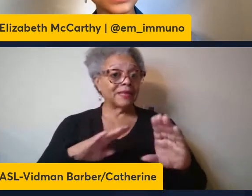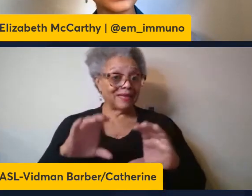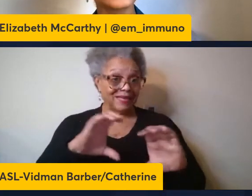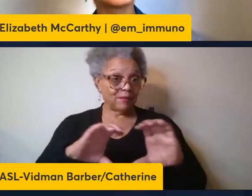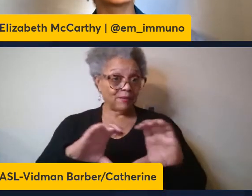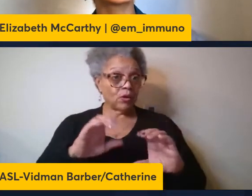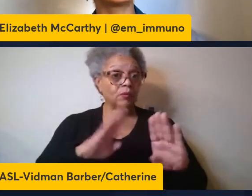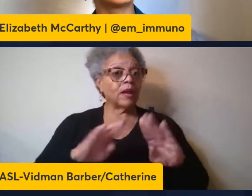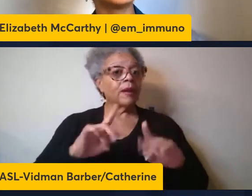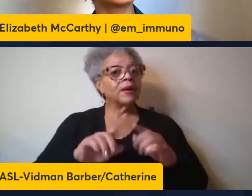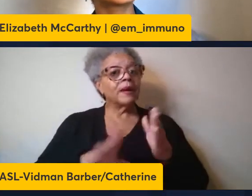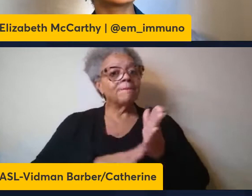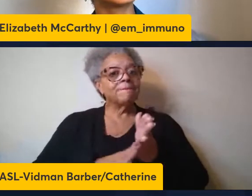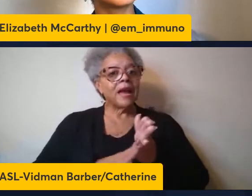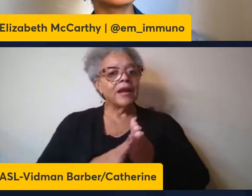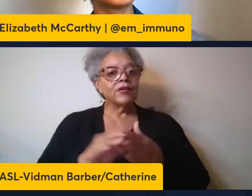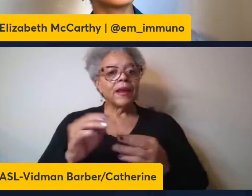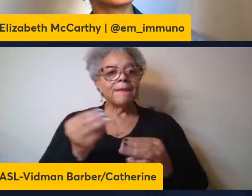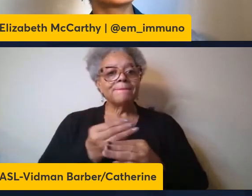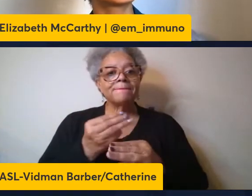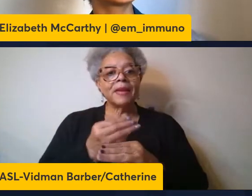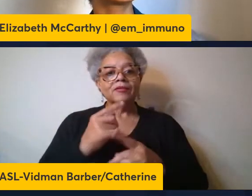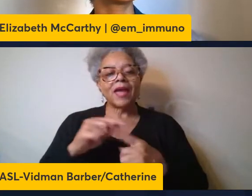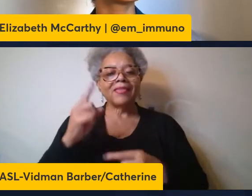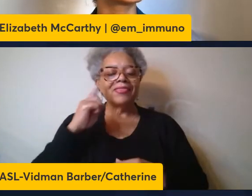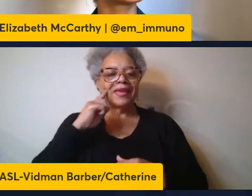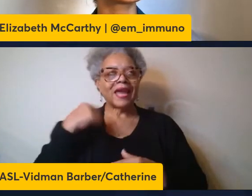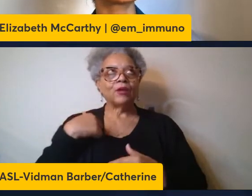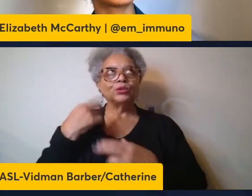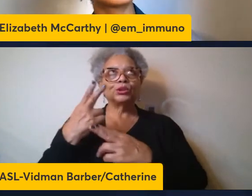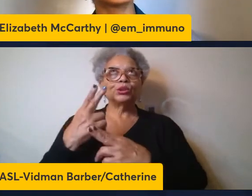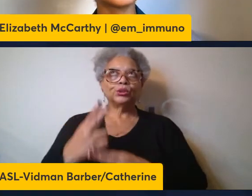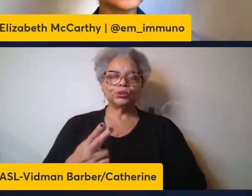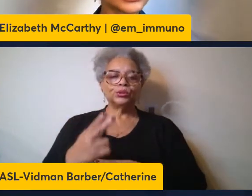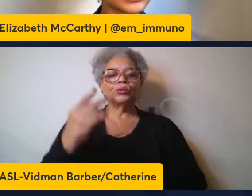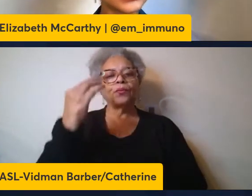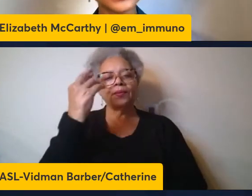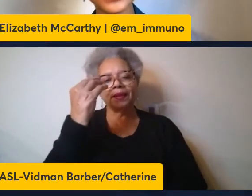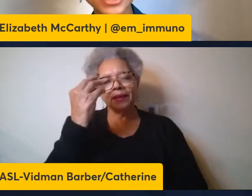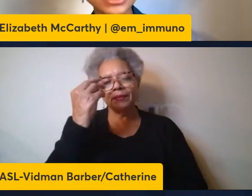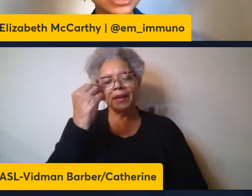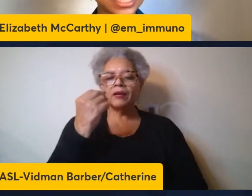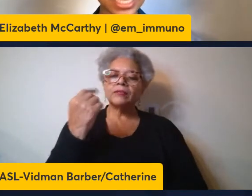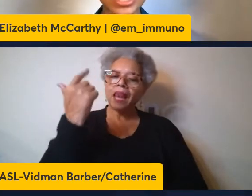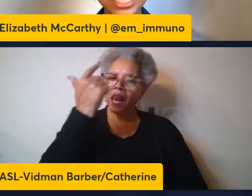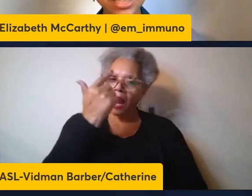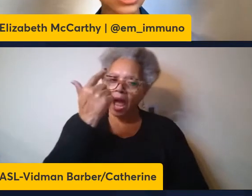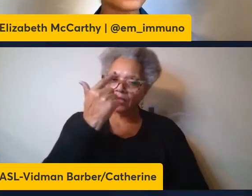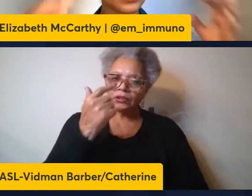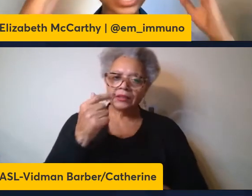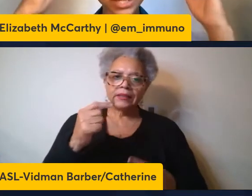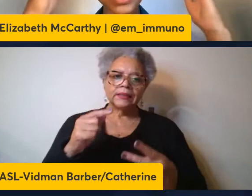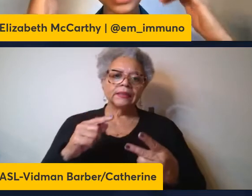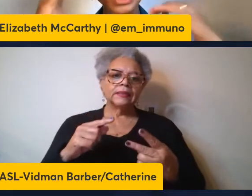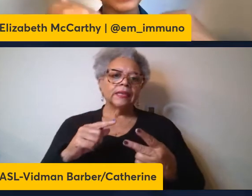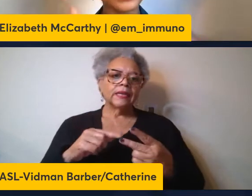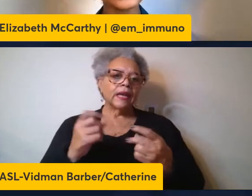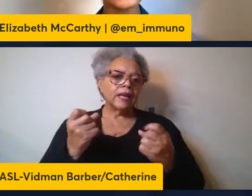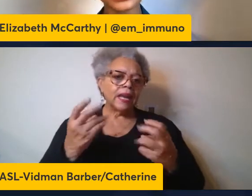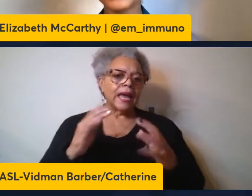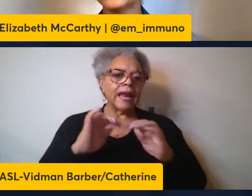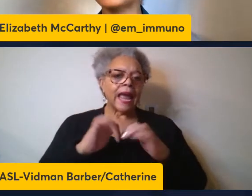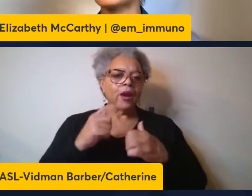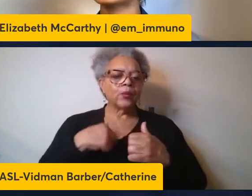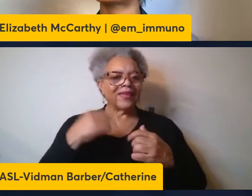mathematics. So I think I was used to thinking about sort of like logic, gates, and a lot of the ways that you think